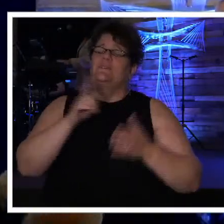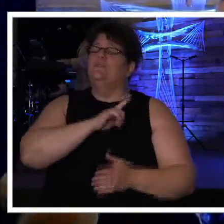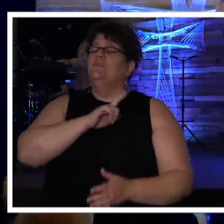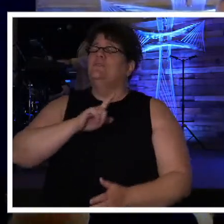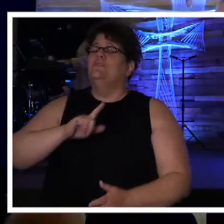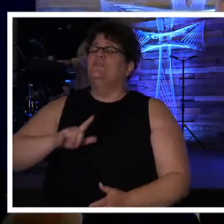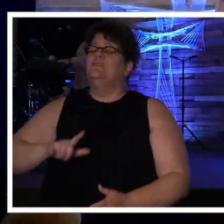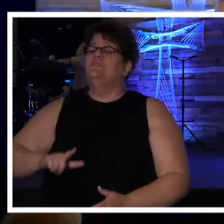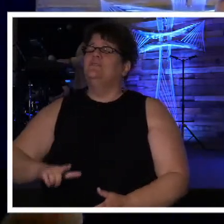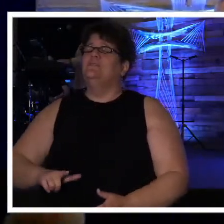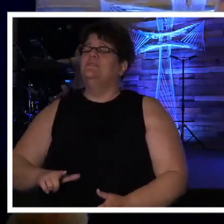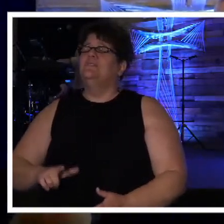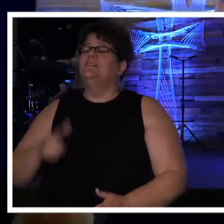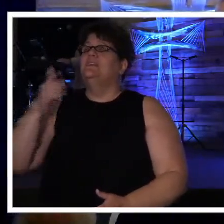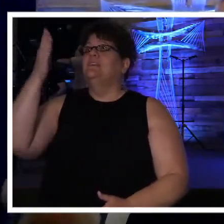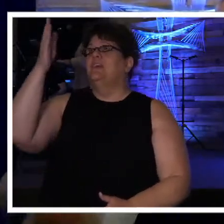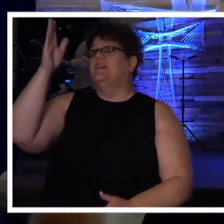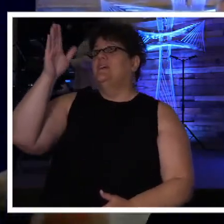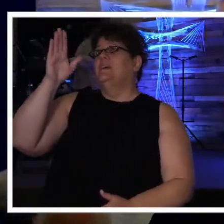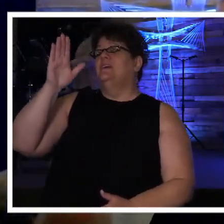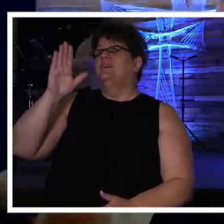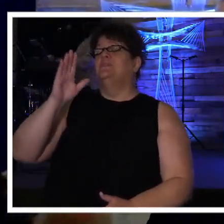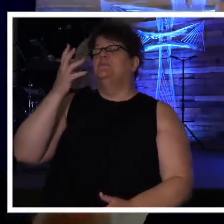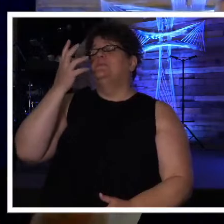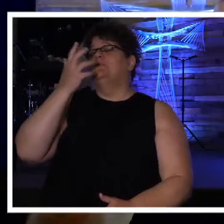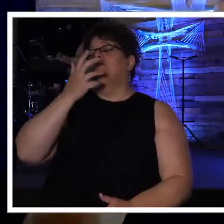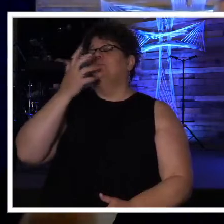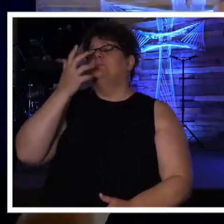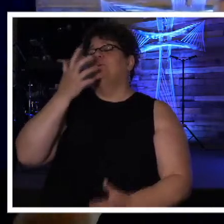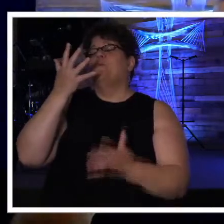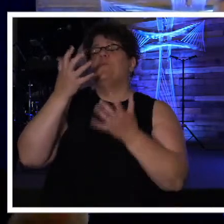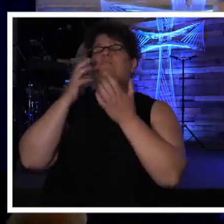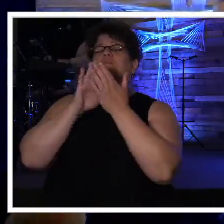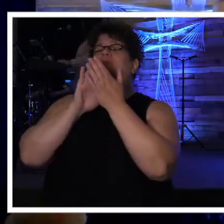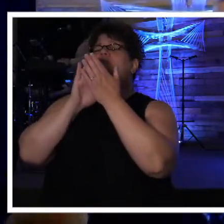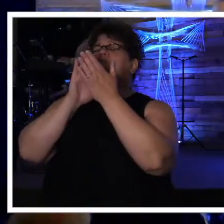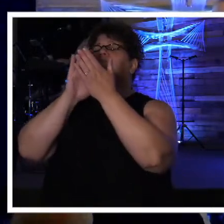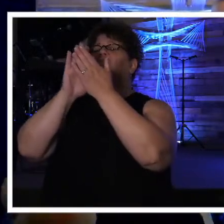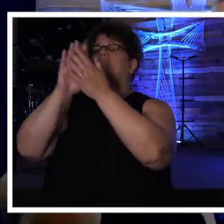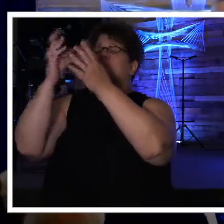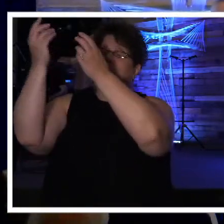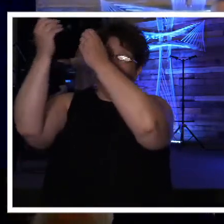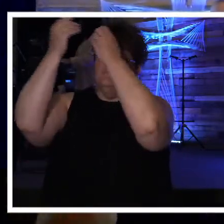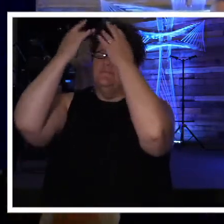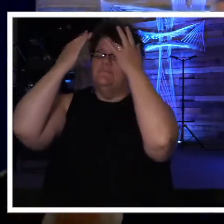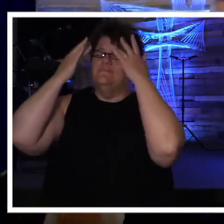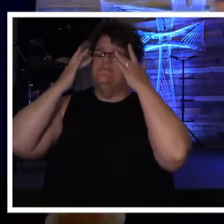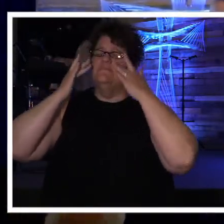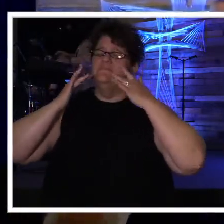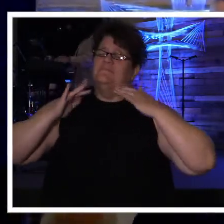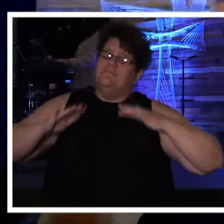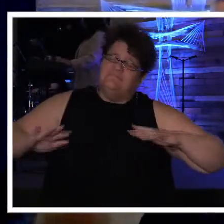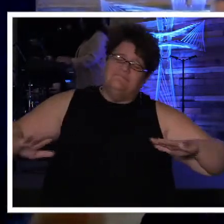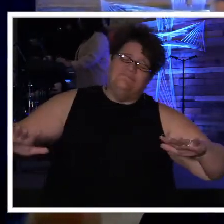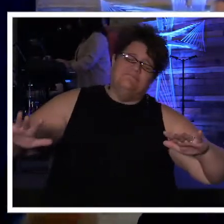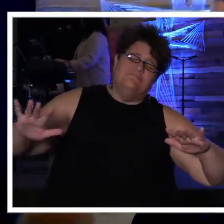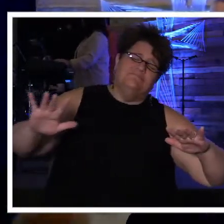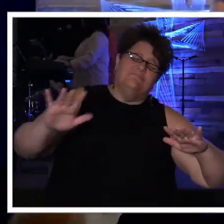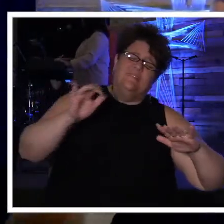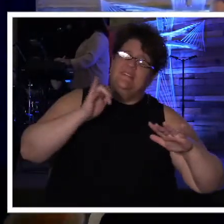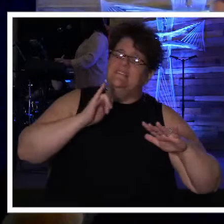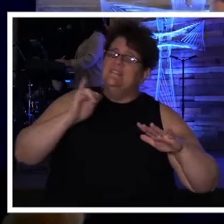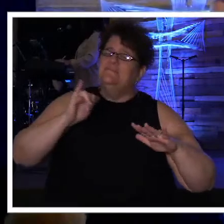you have for us, God. We want you like never before. We need you like